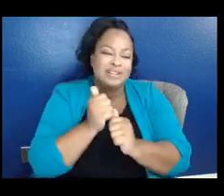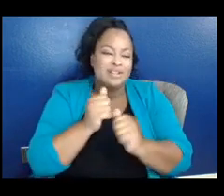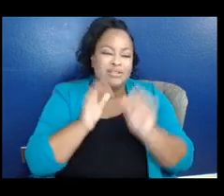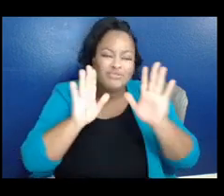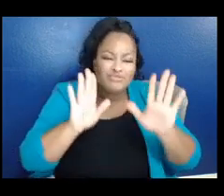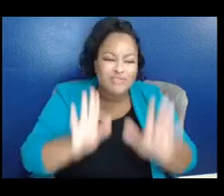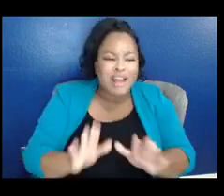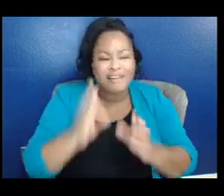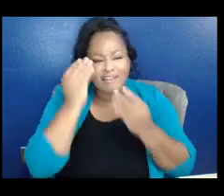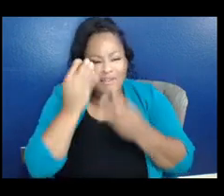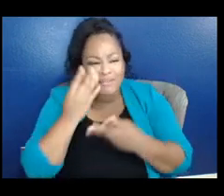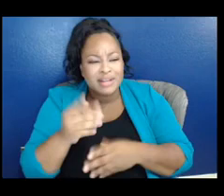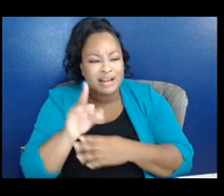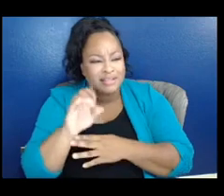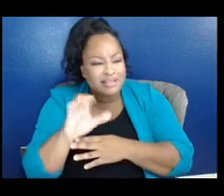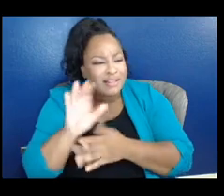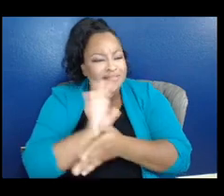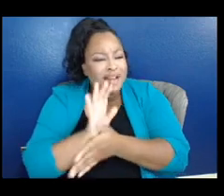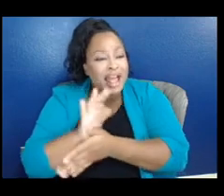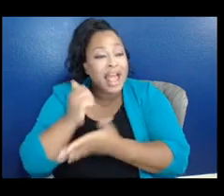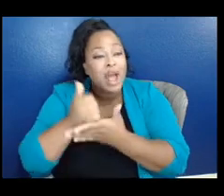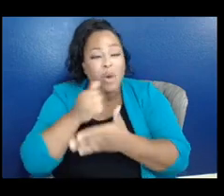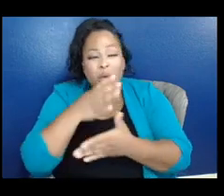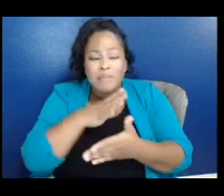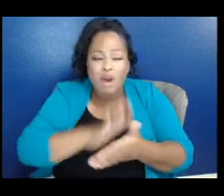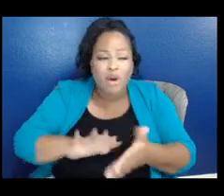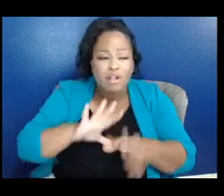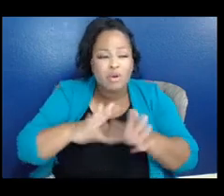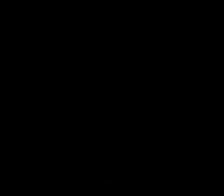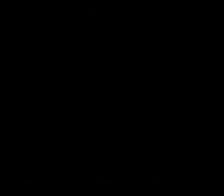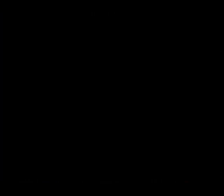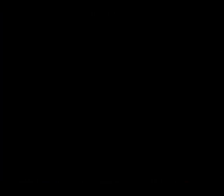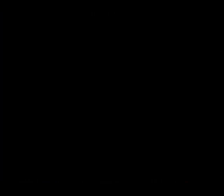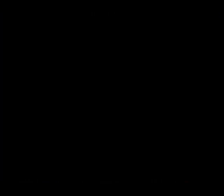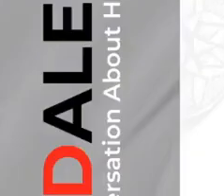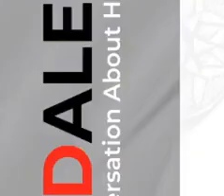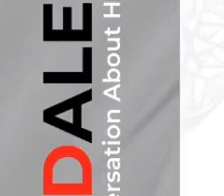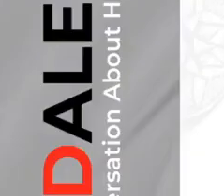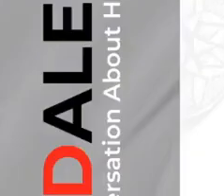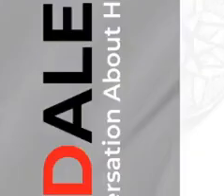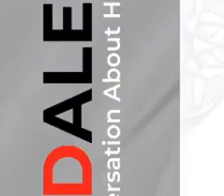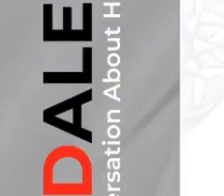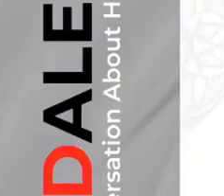documentary and help women worldwide who are suffering from uterine fibroids.